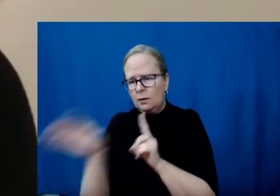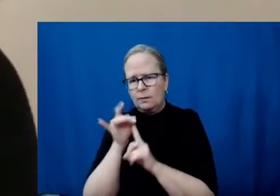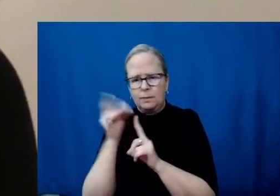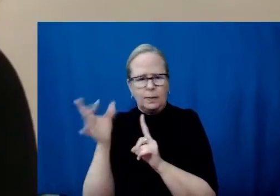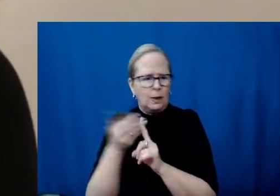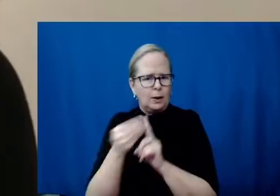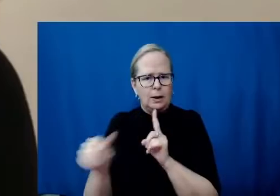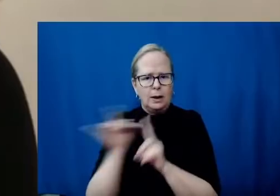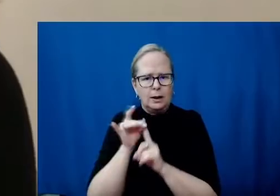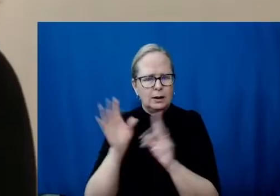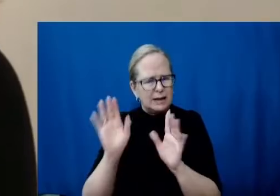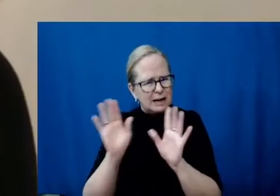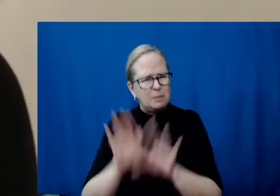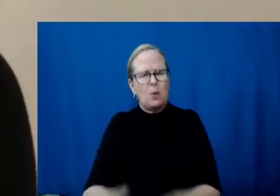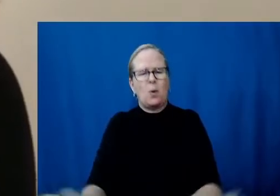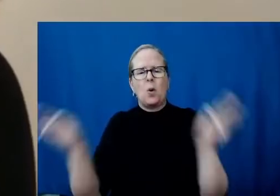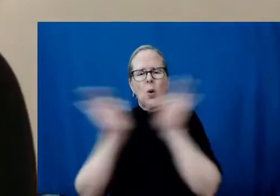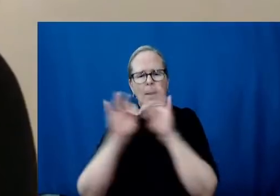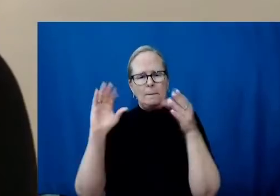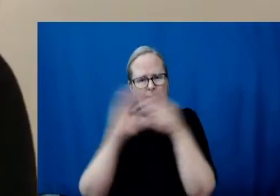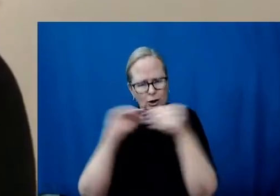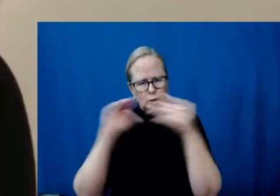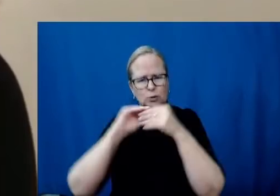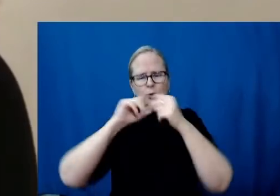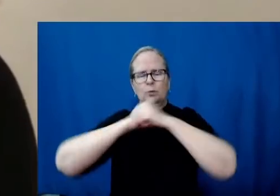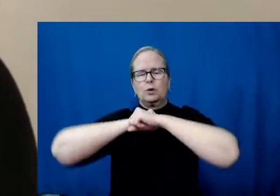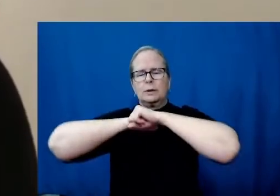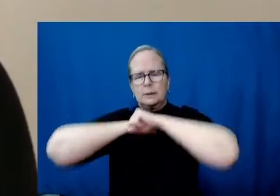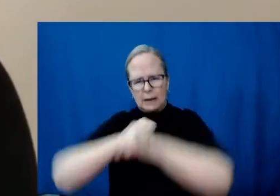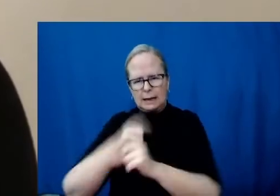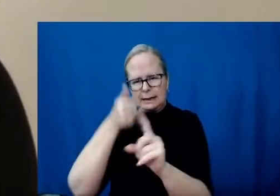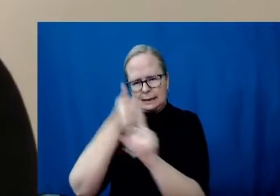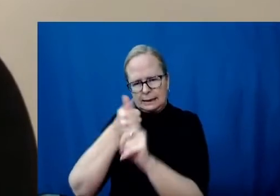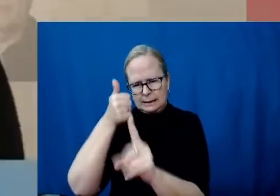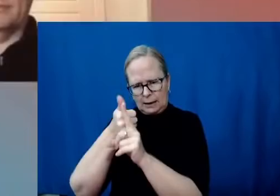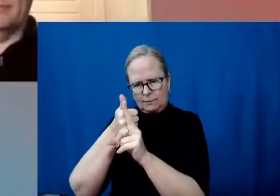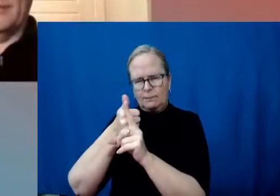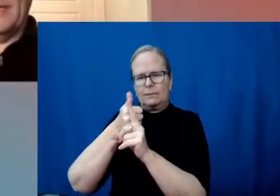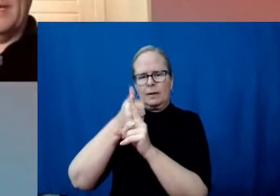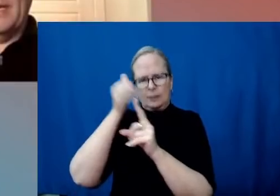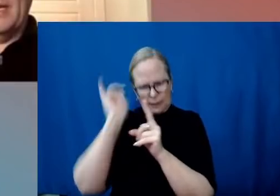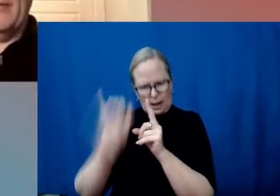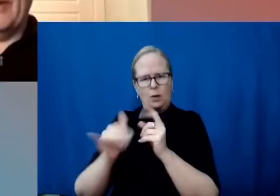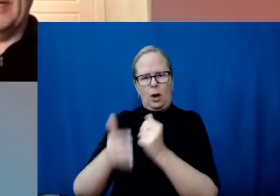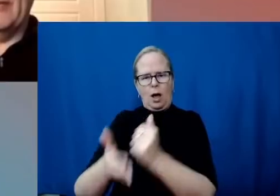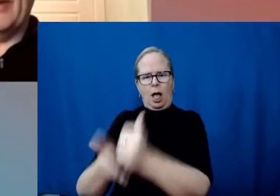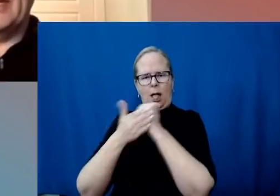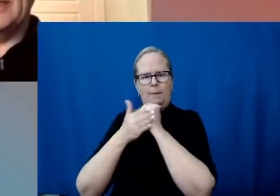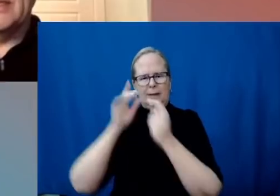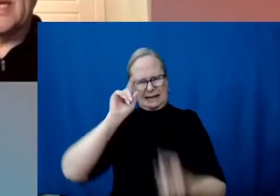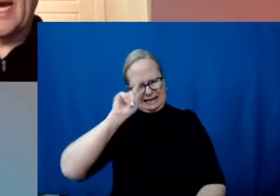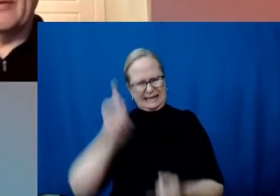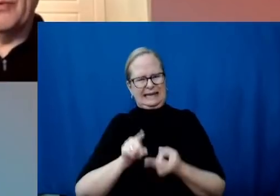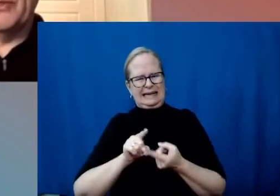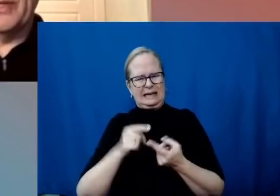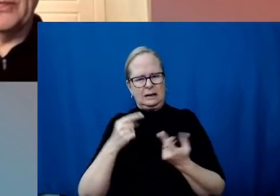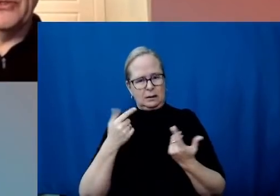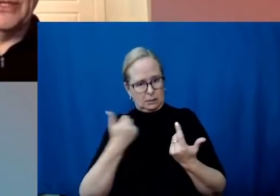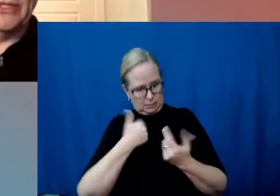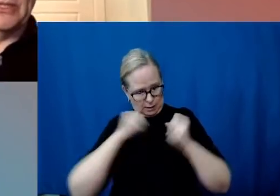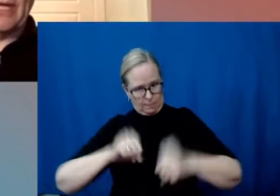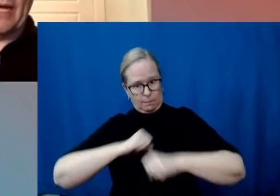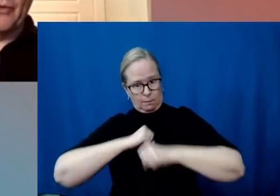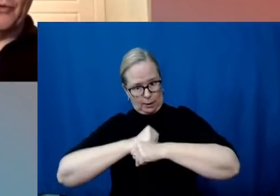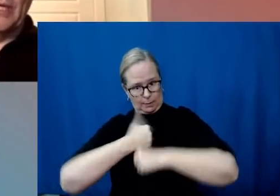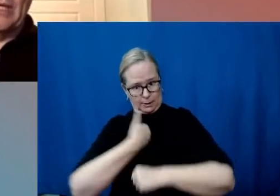this message as wide as possible so everybody can be protected. Thank you. If I can just add real quick